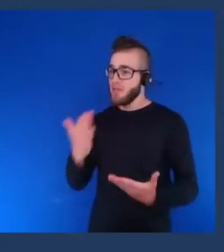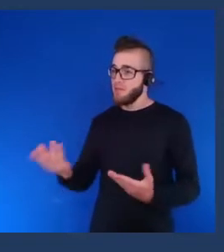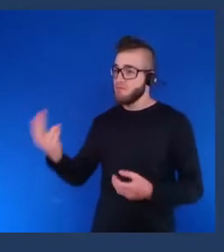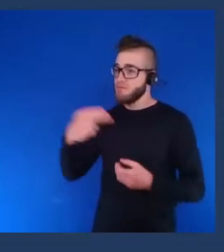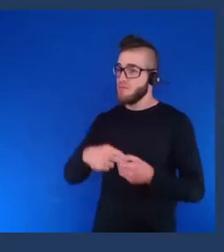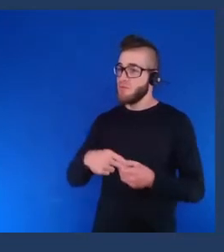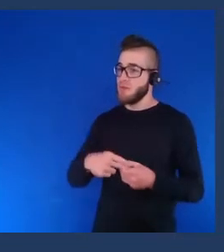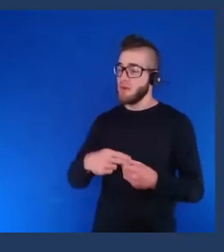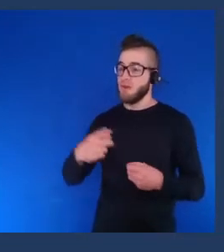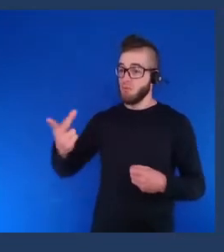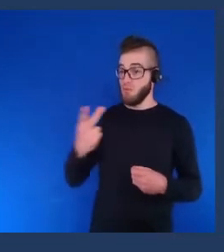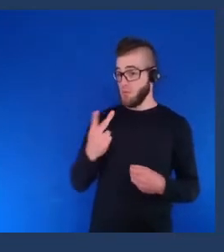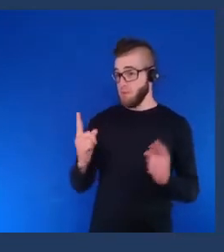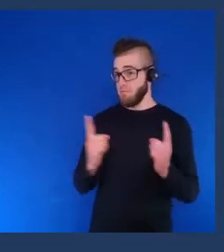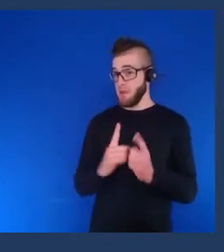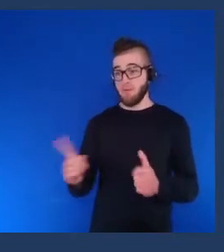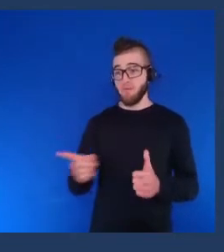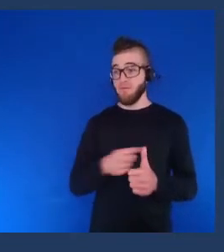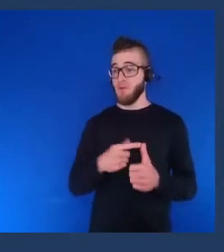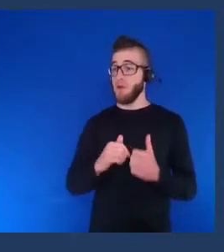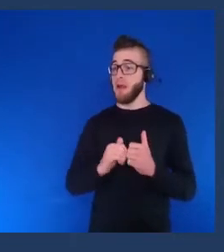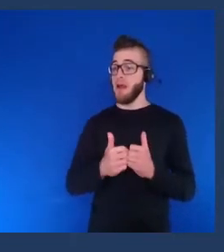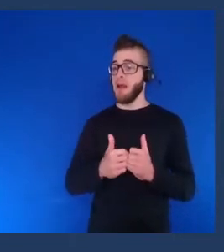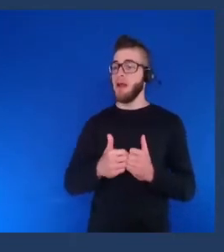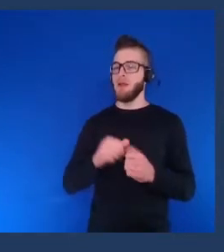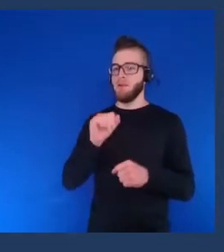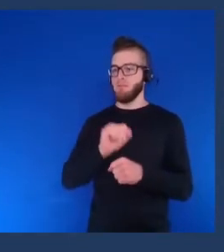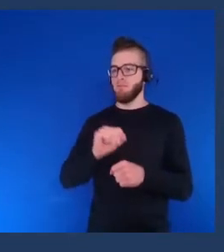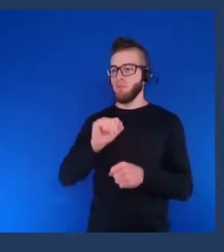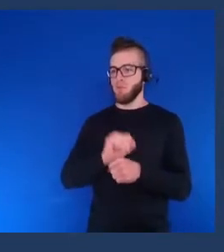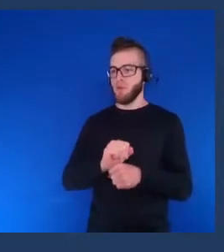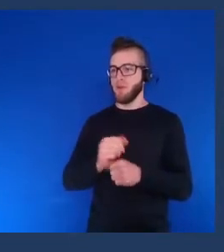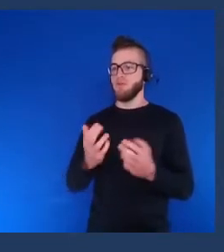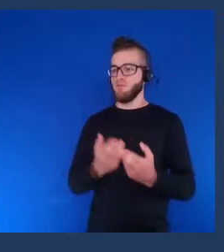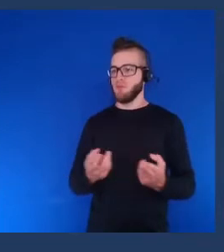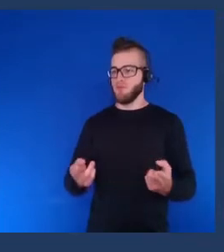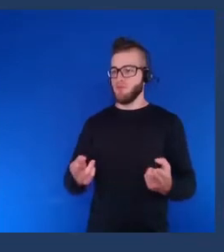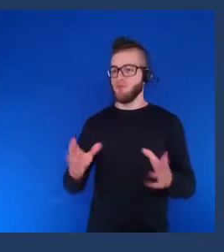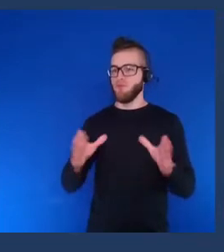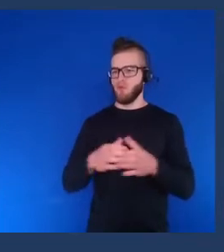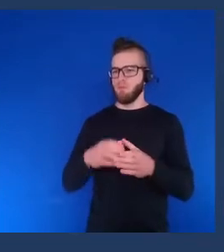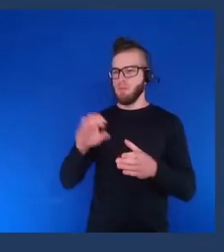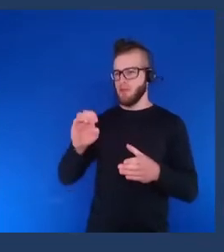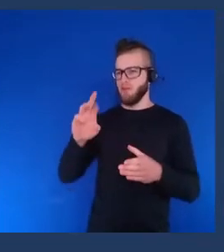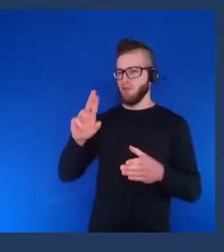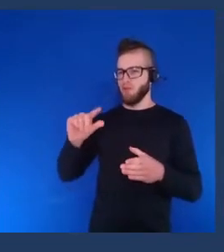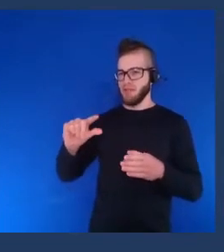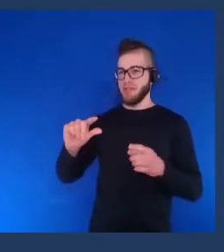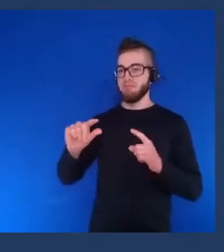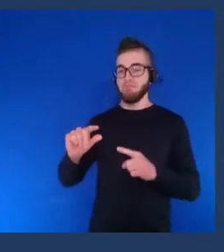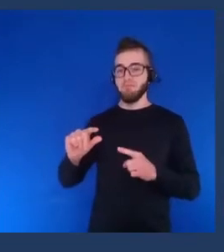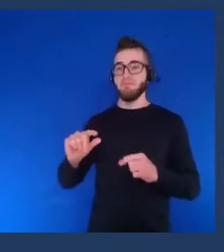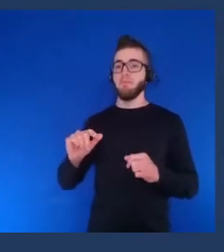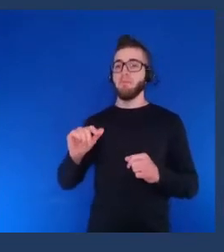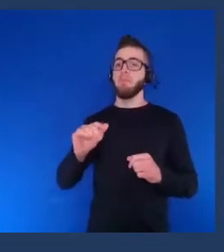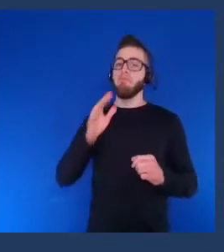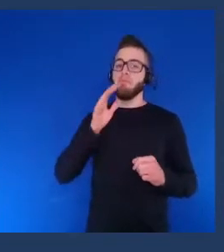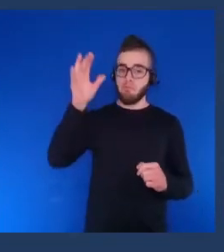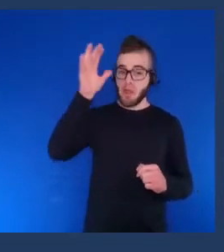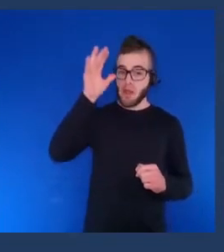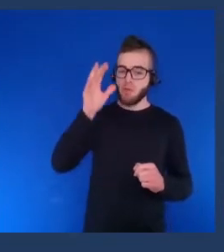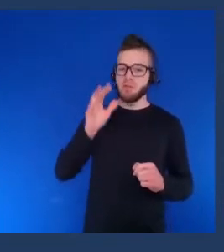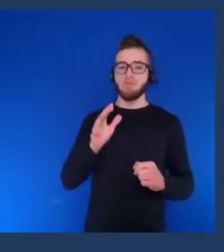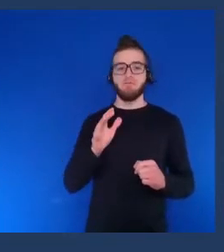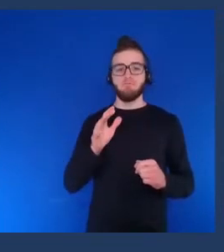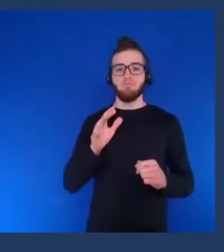Employee Resource Group. Our ERG is parents of kids with disabilities, family members. It's people